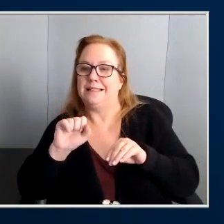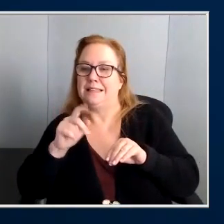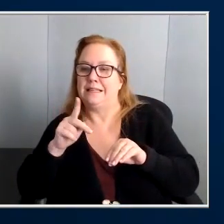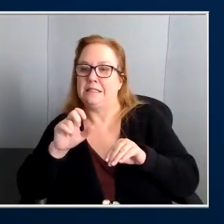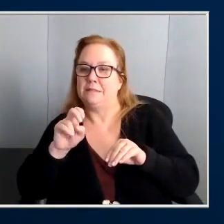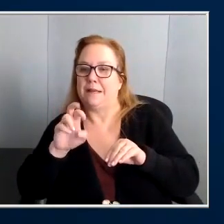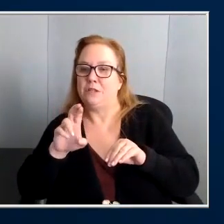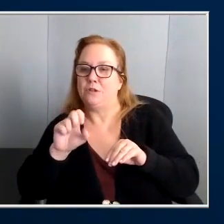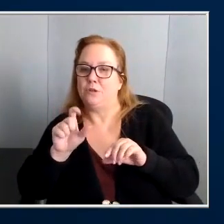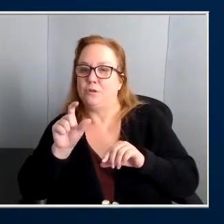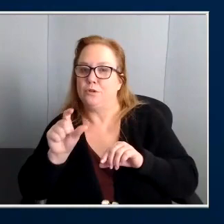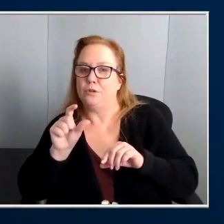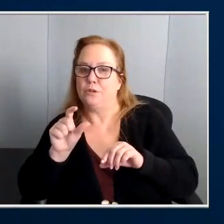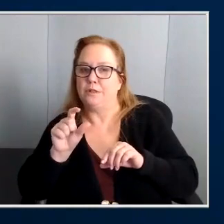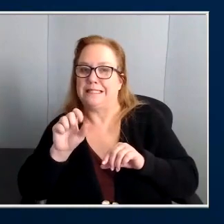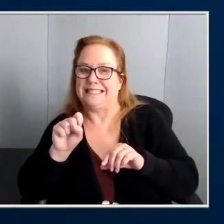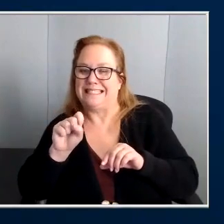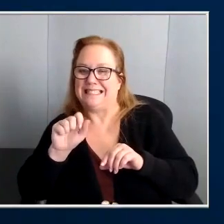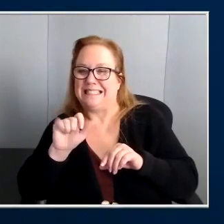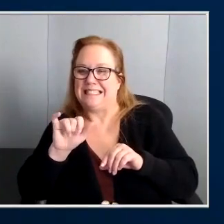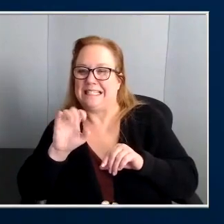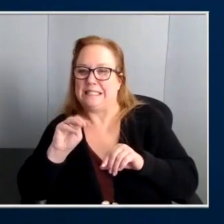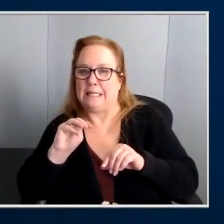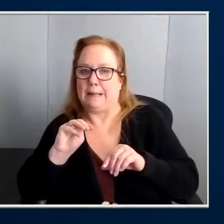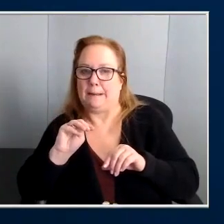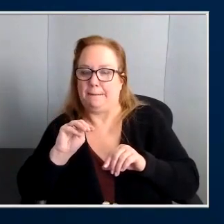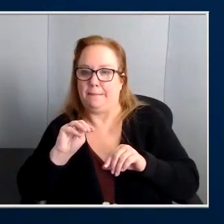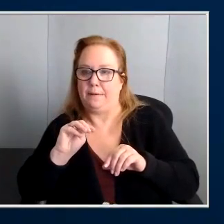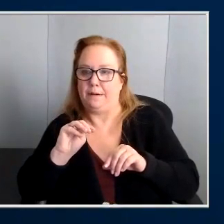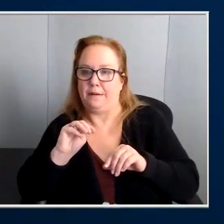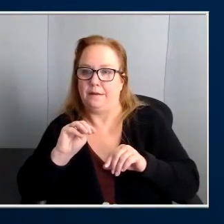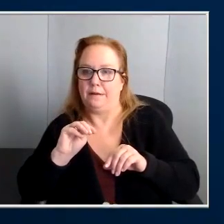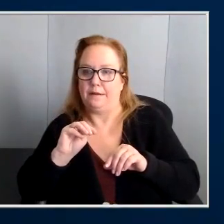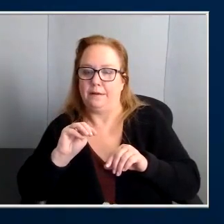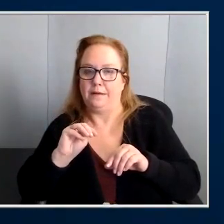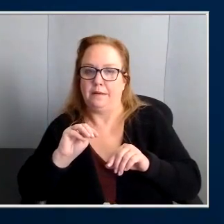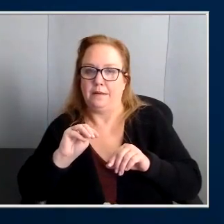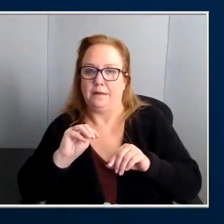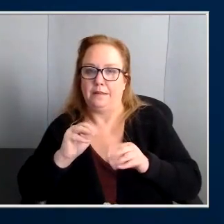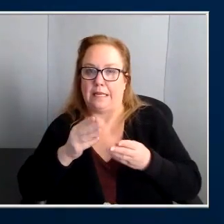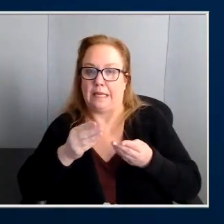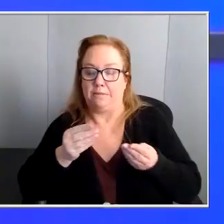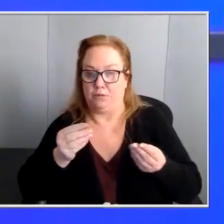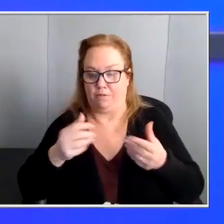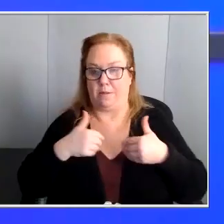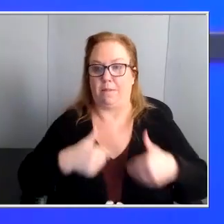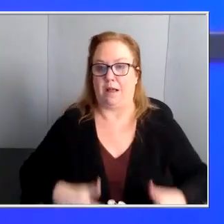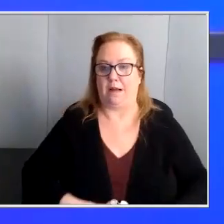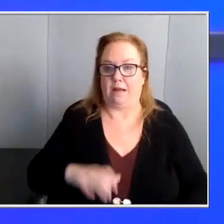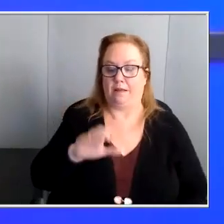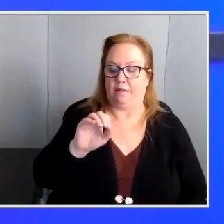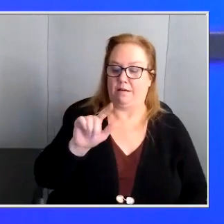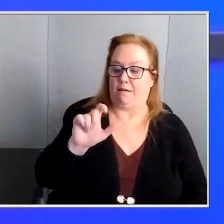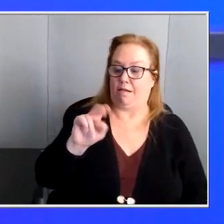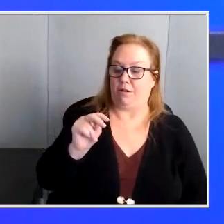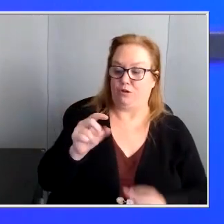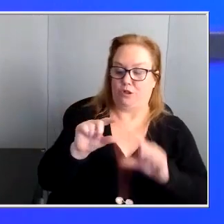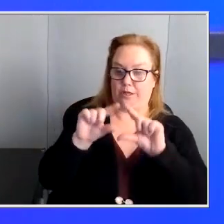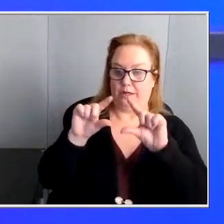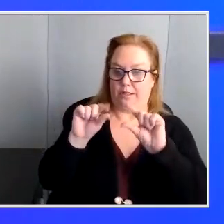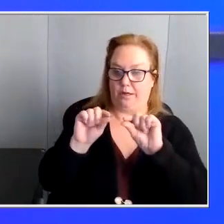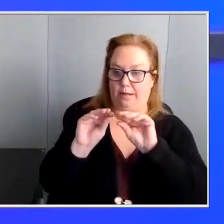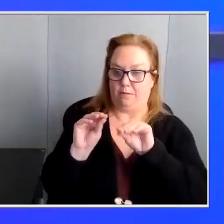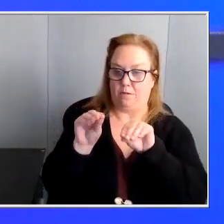dissolve? The cesium. Yeah, we were talking about that. It sounds like they all get absorbed. Yeah, so the collagen sponge that it's impregnated